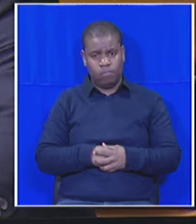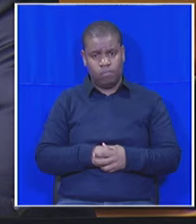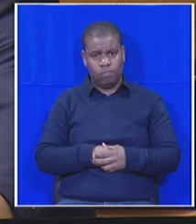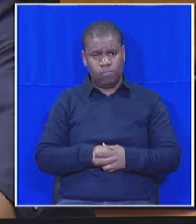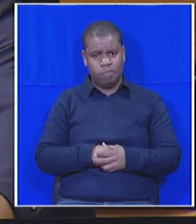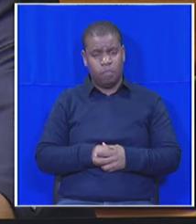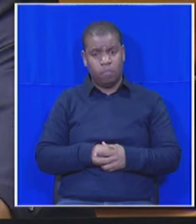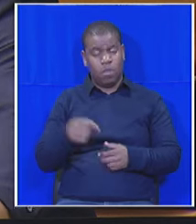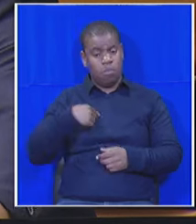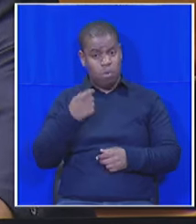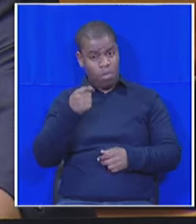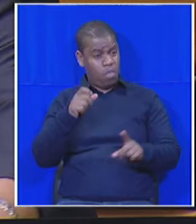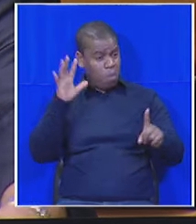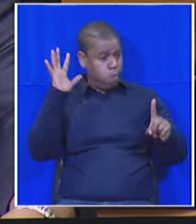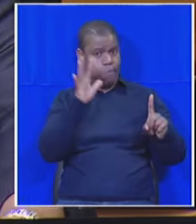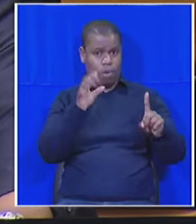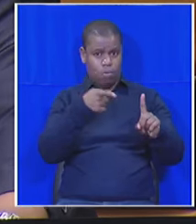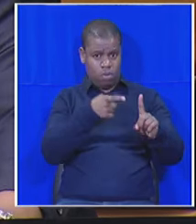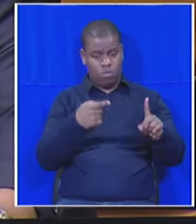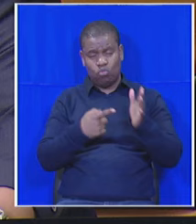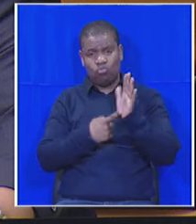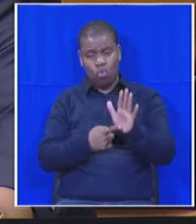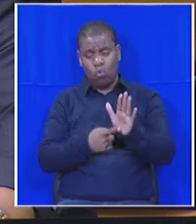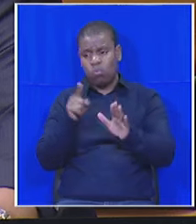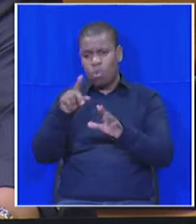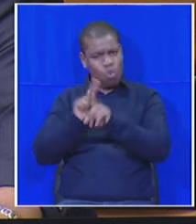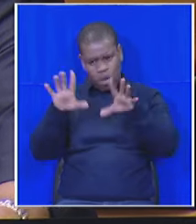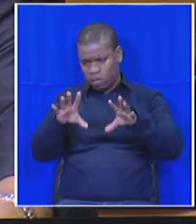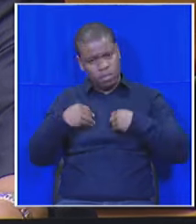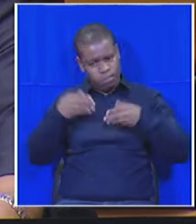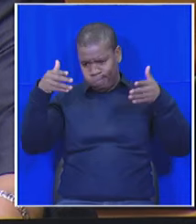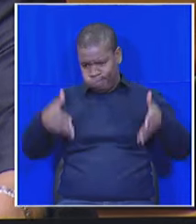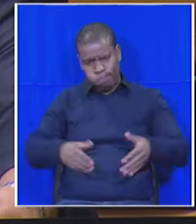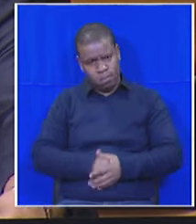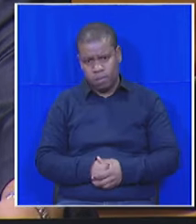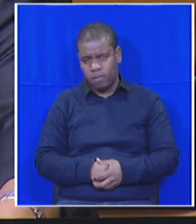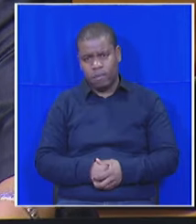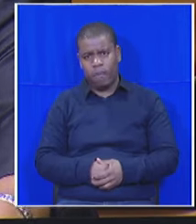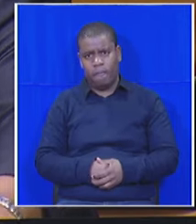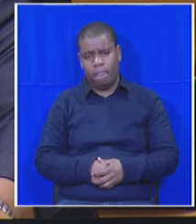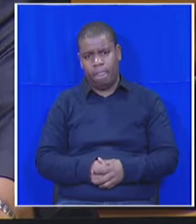for bringing that to my attention. Order. Order, honorable members.